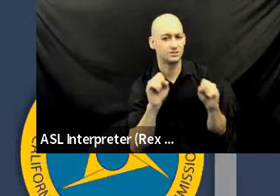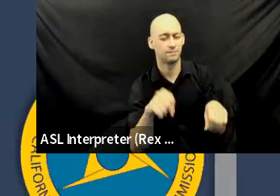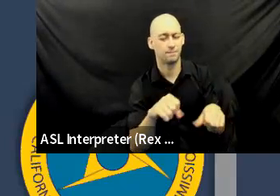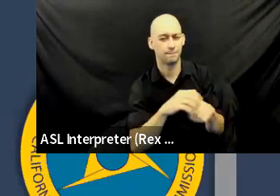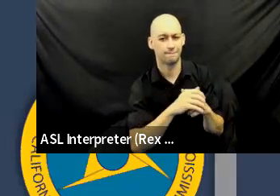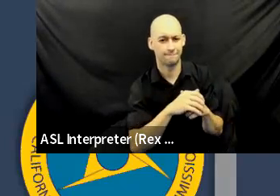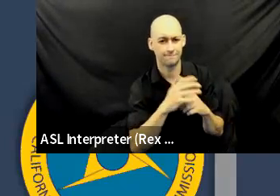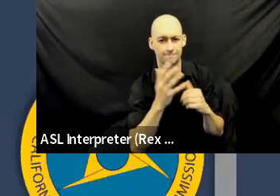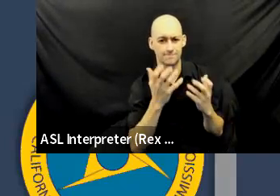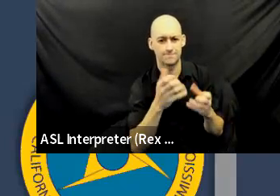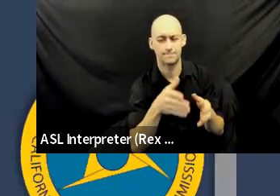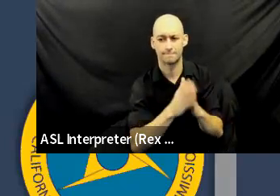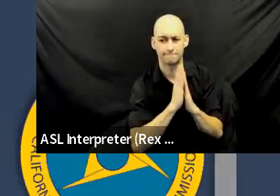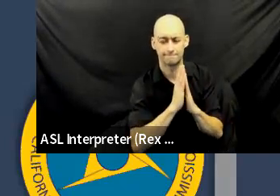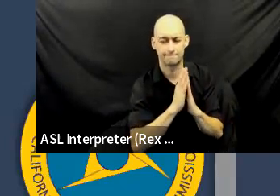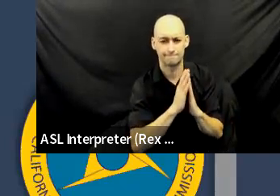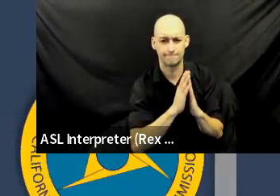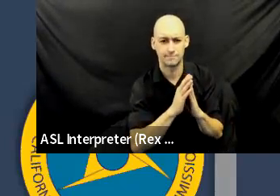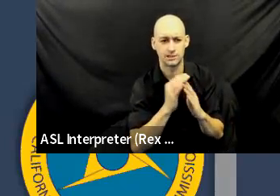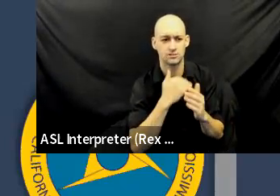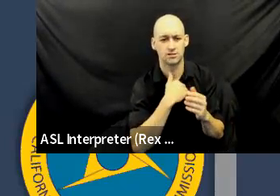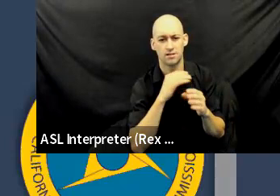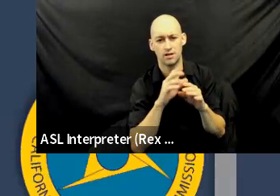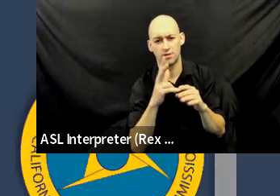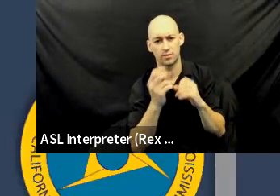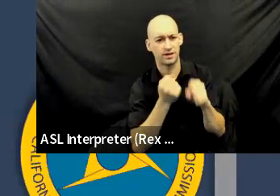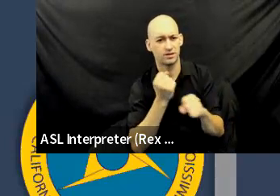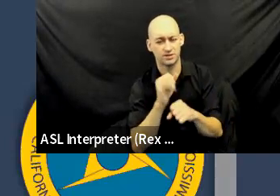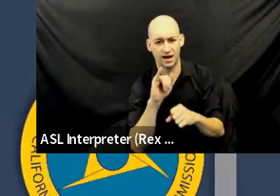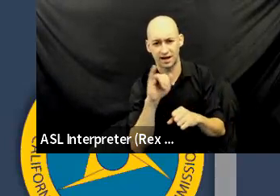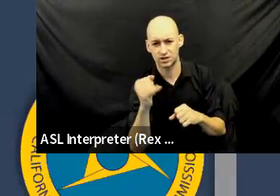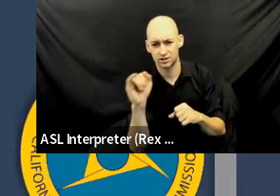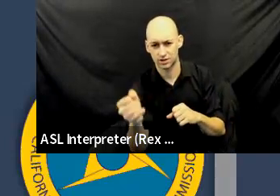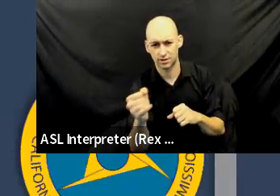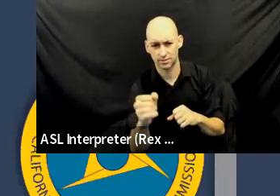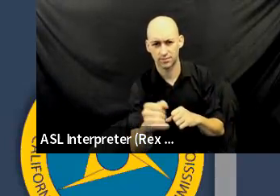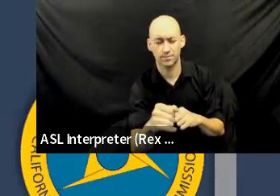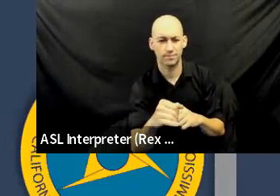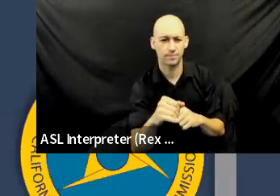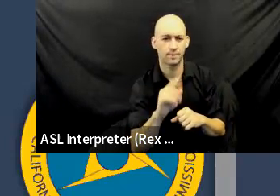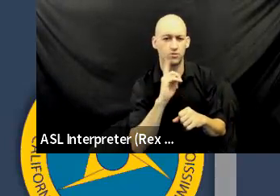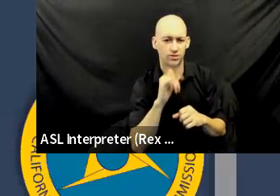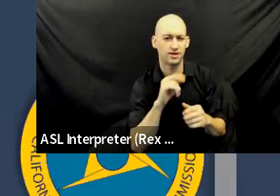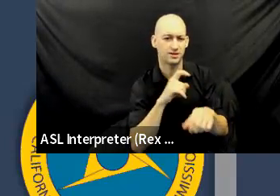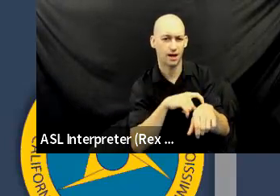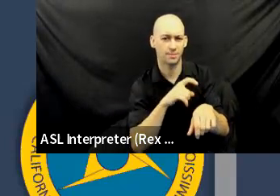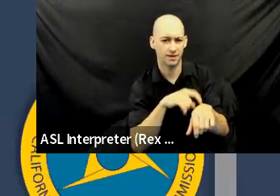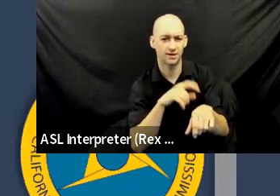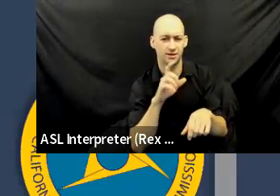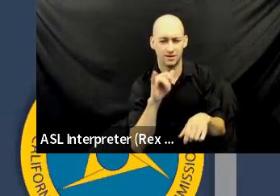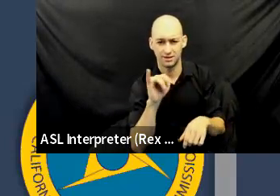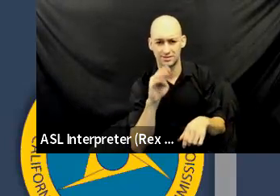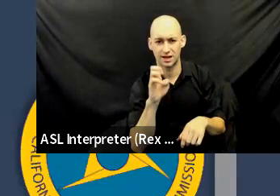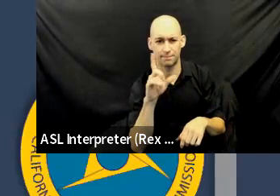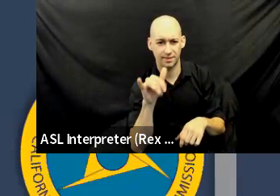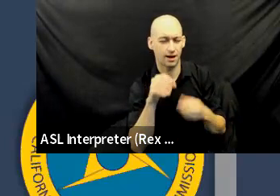wanted to ask, since we still have 3 years of IIJA, since there are some really timely opportunities for